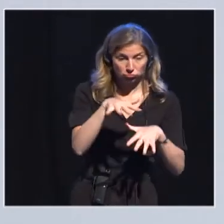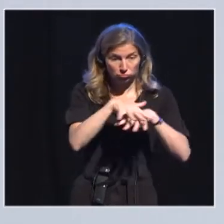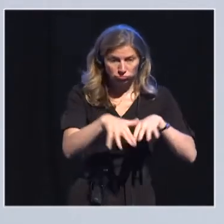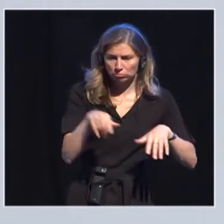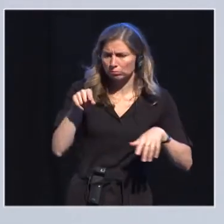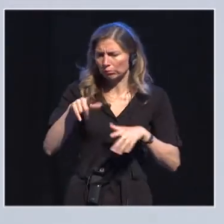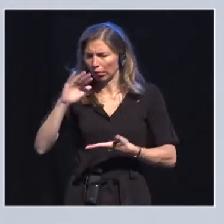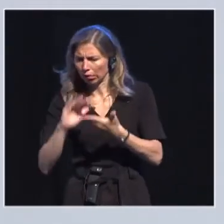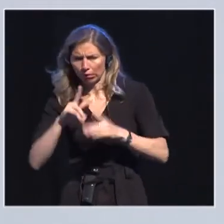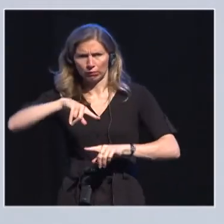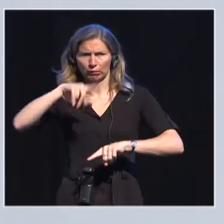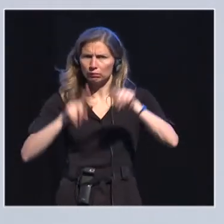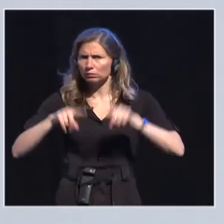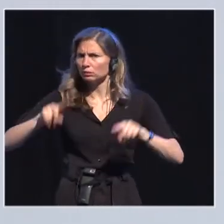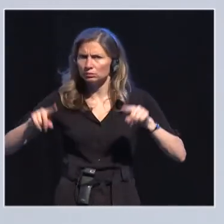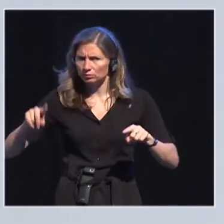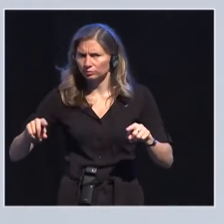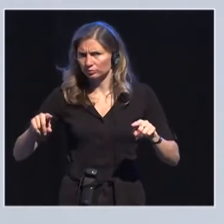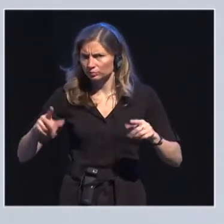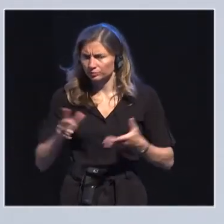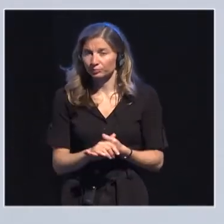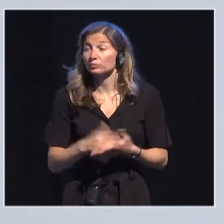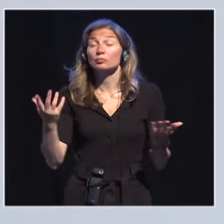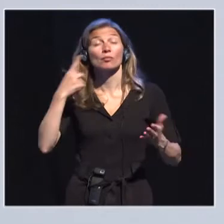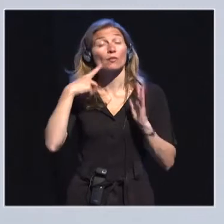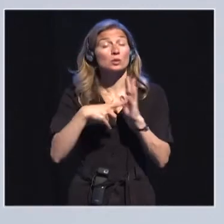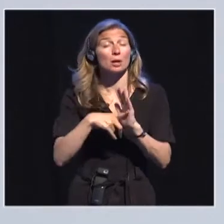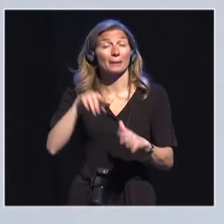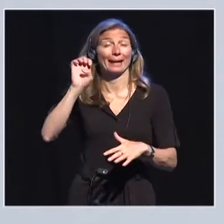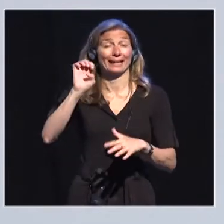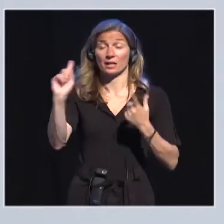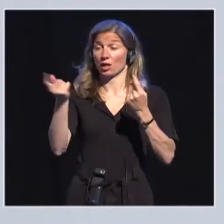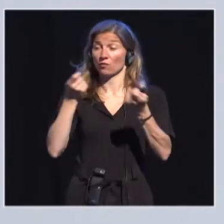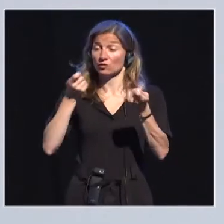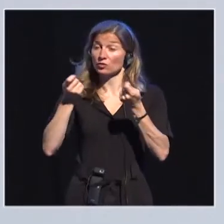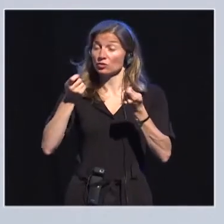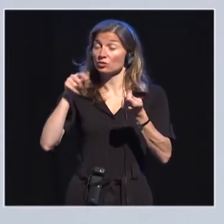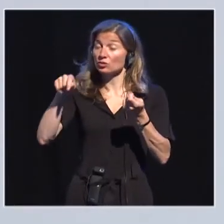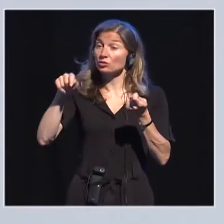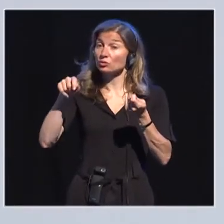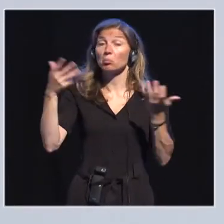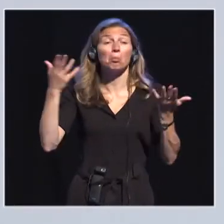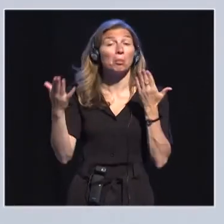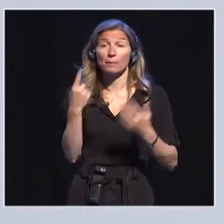an opportunity. If we talk about e-governance, for instance, for a country that doesn't have necessarily